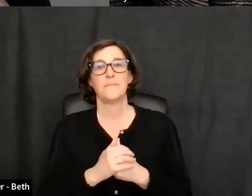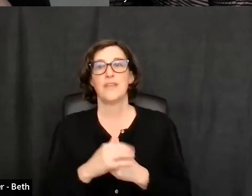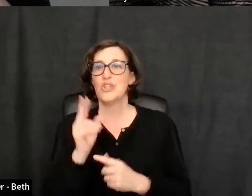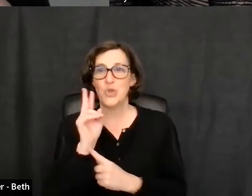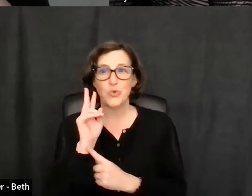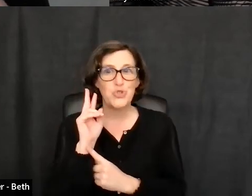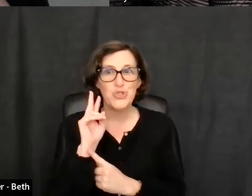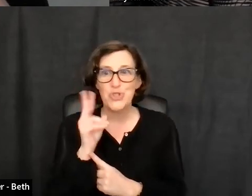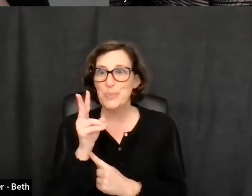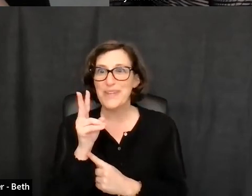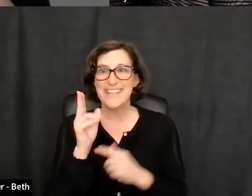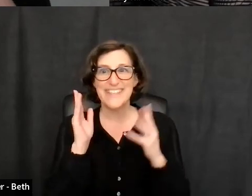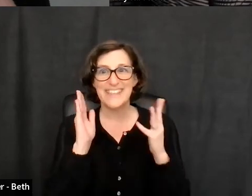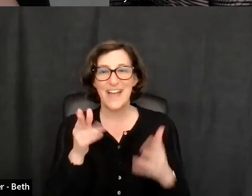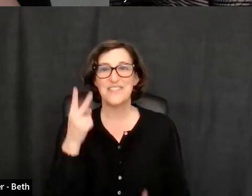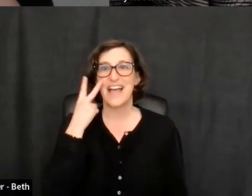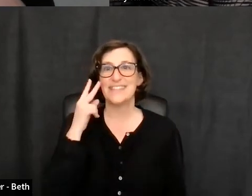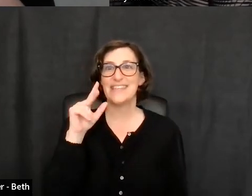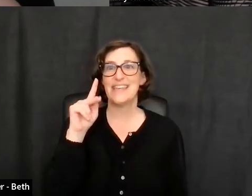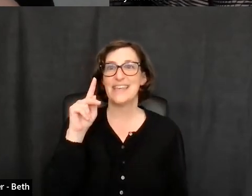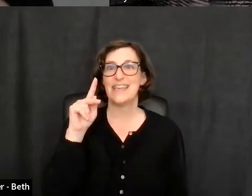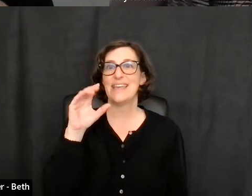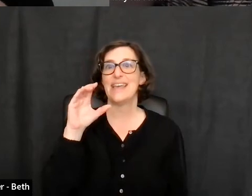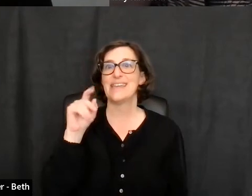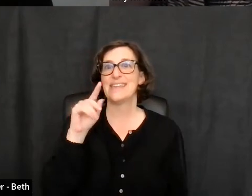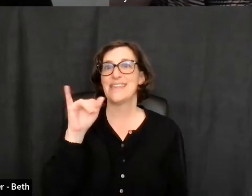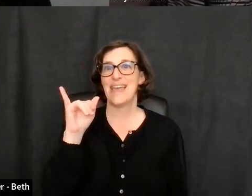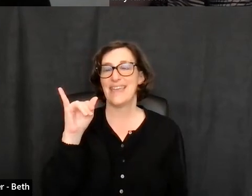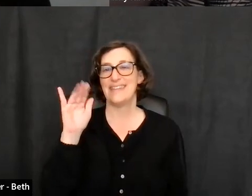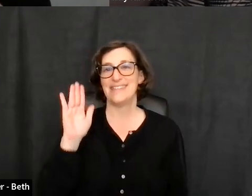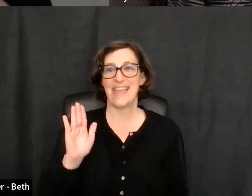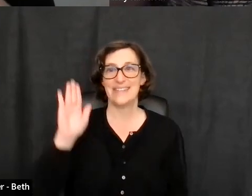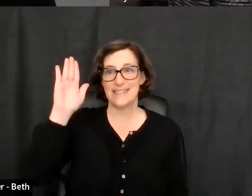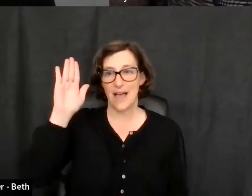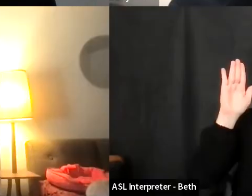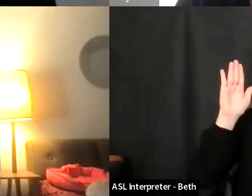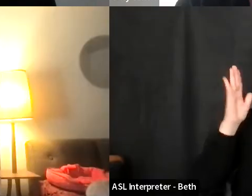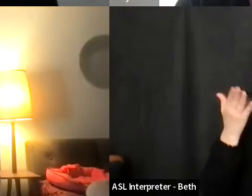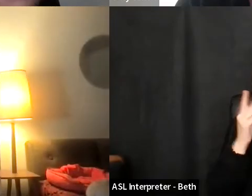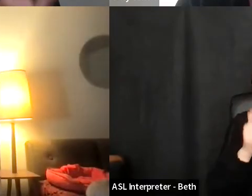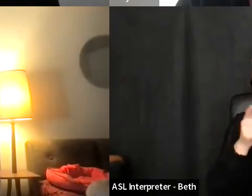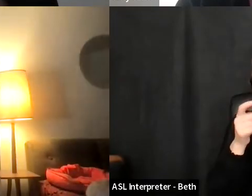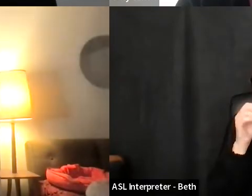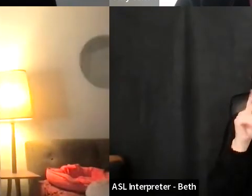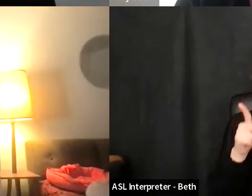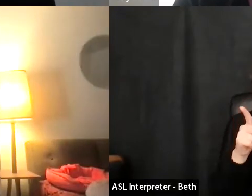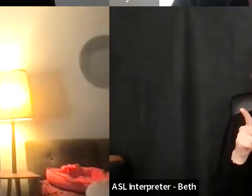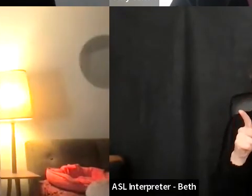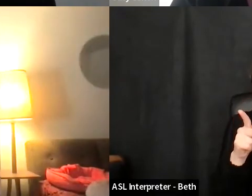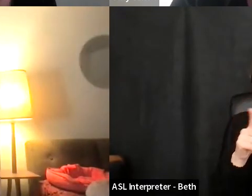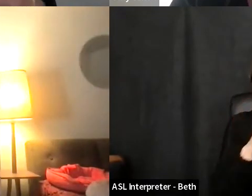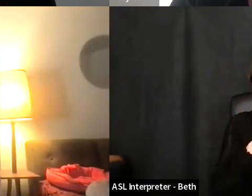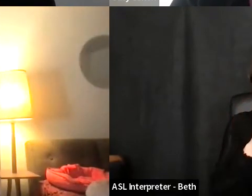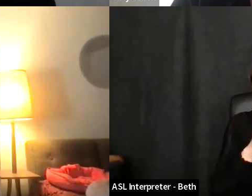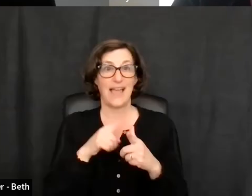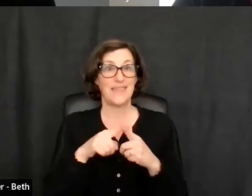2 minutes left and I see Katie's hand is up, and I'd love to give Caty an opportunity to hop in. And then if possible, just to